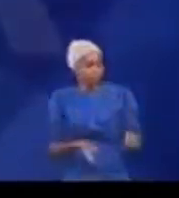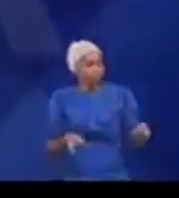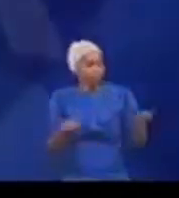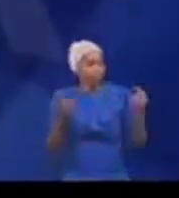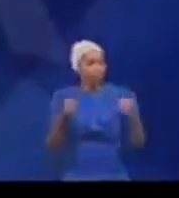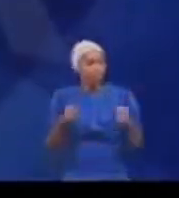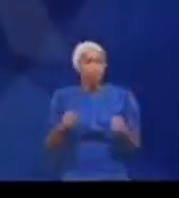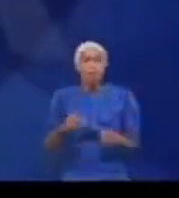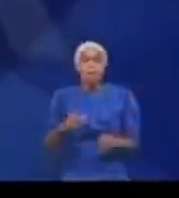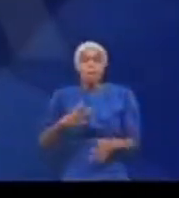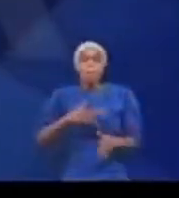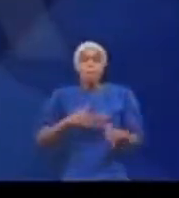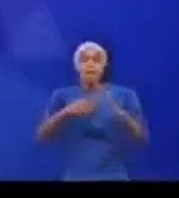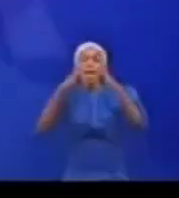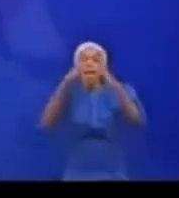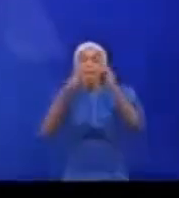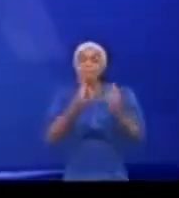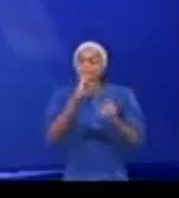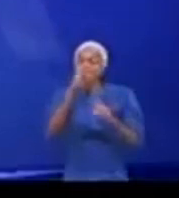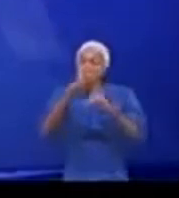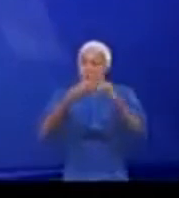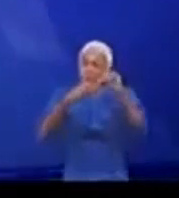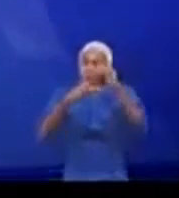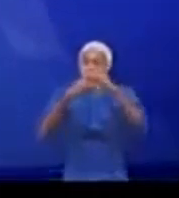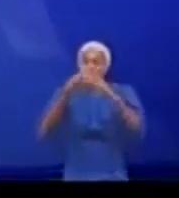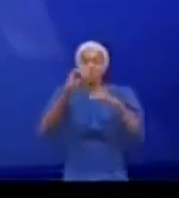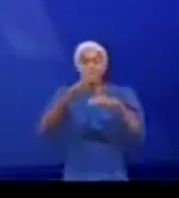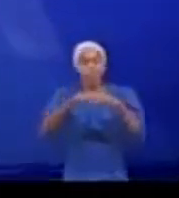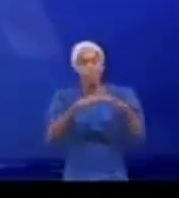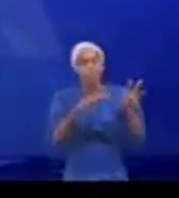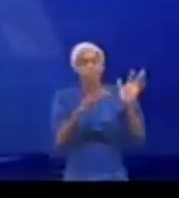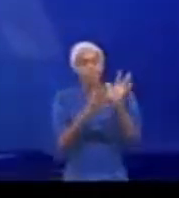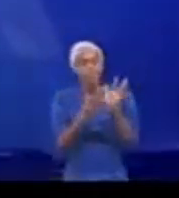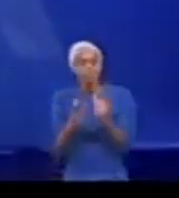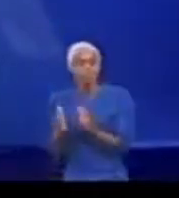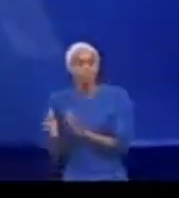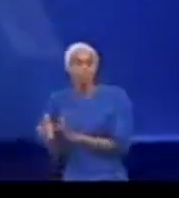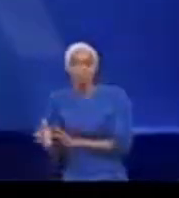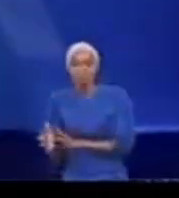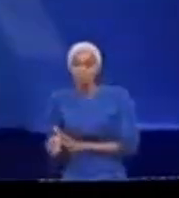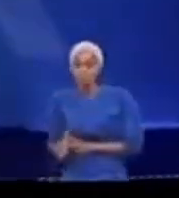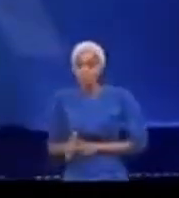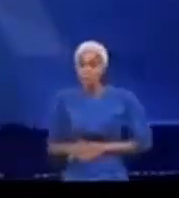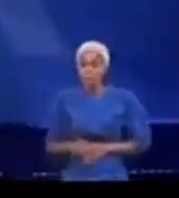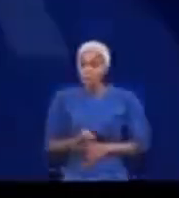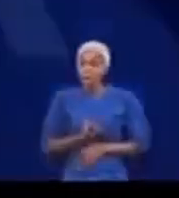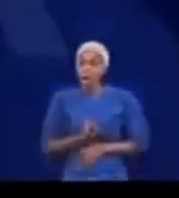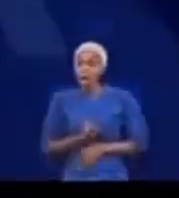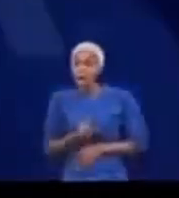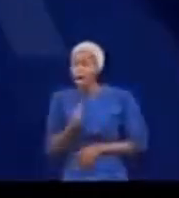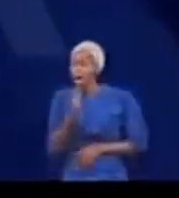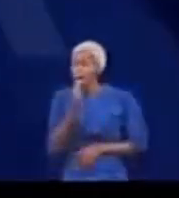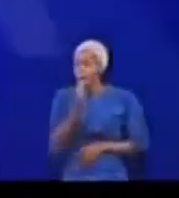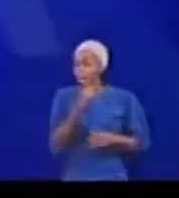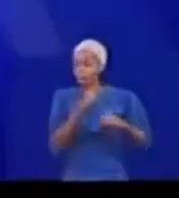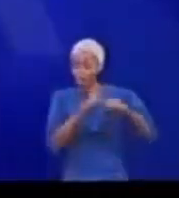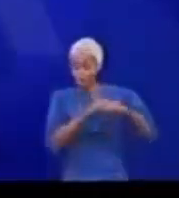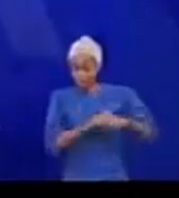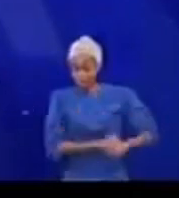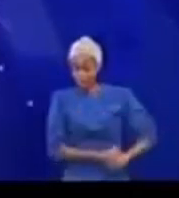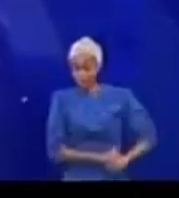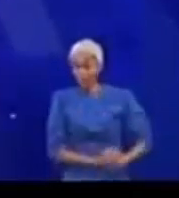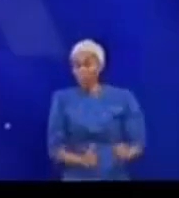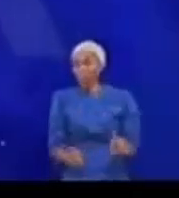came, wind blew. My house was built on you, and